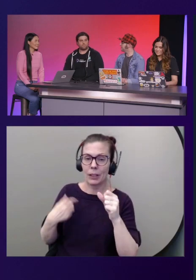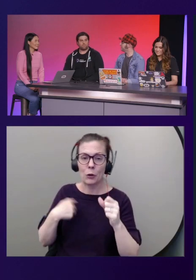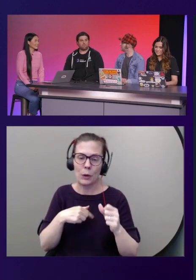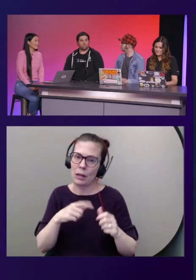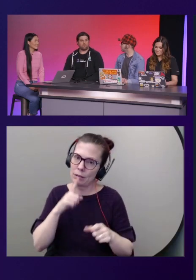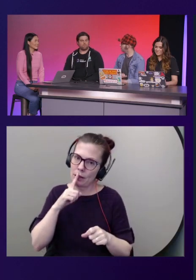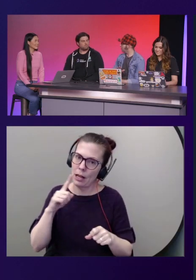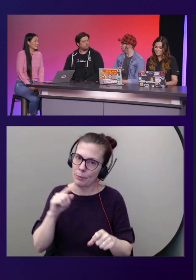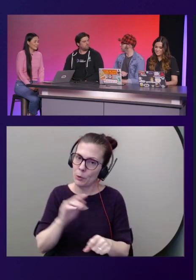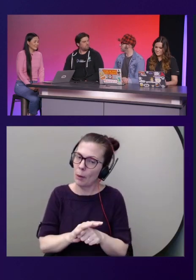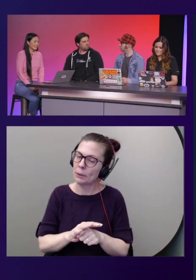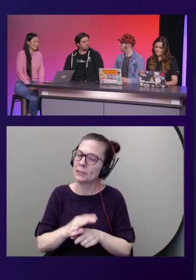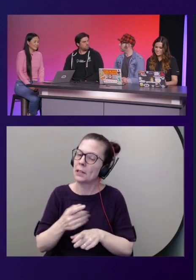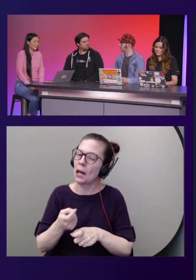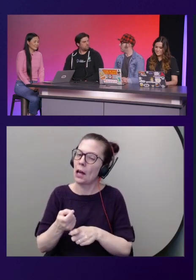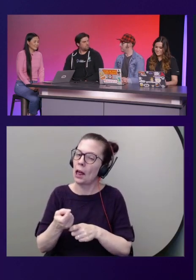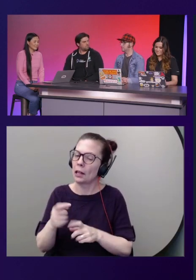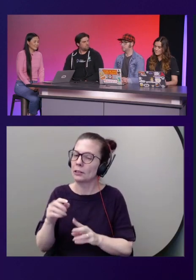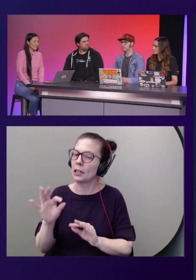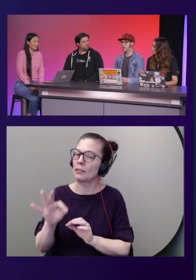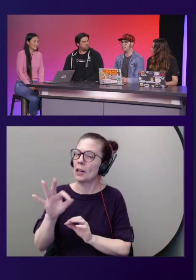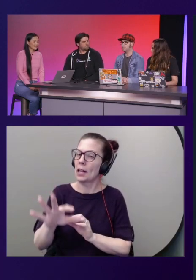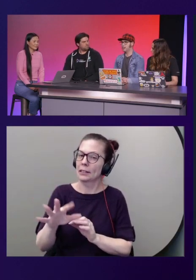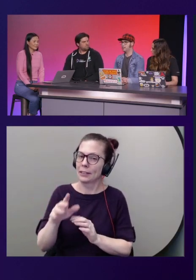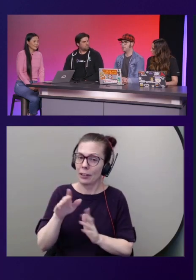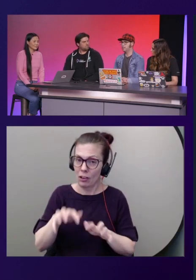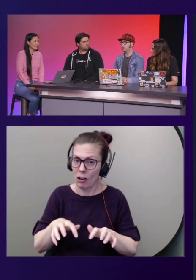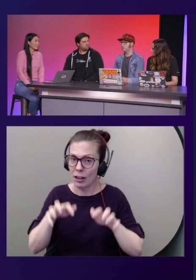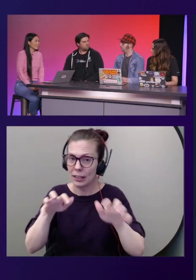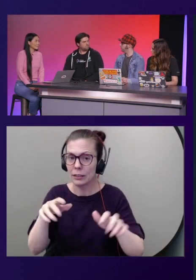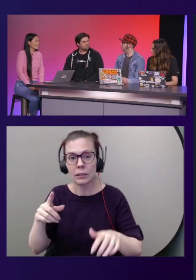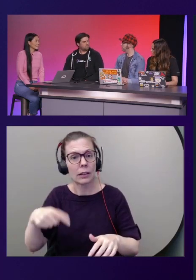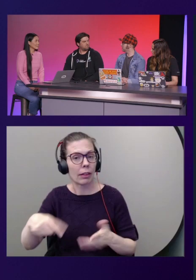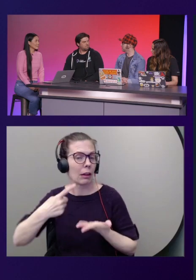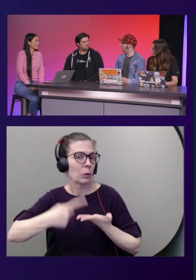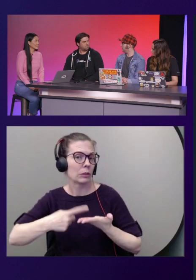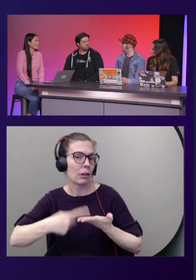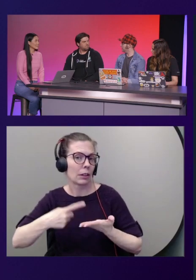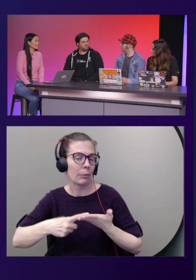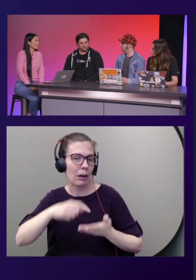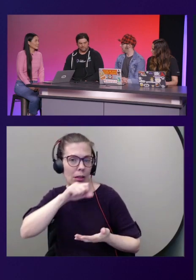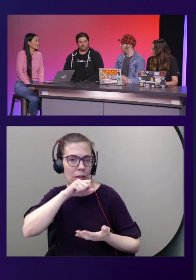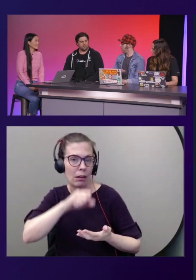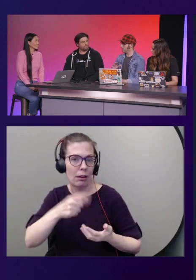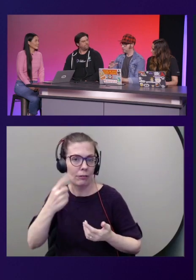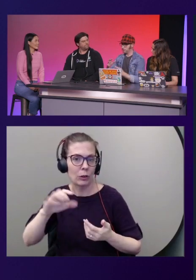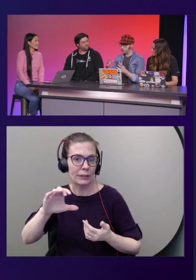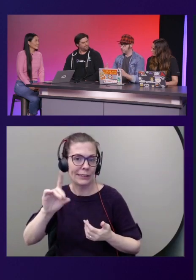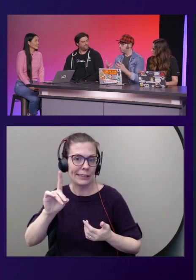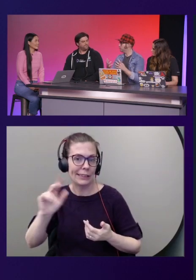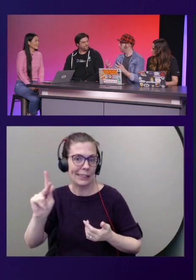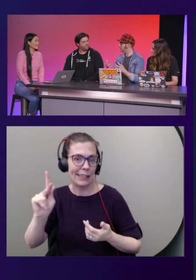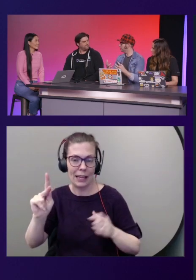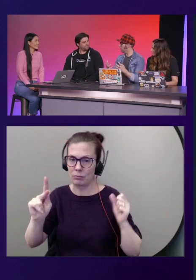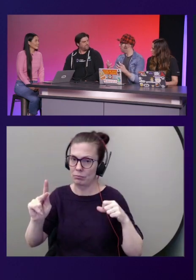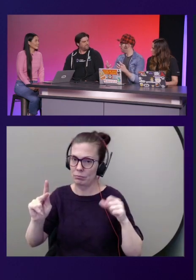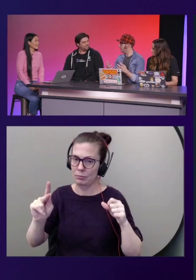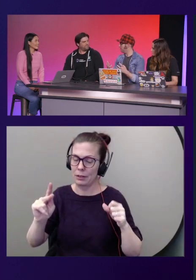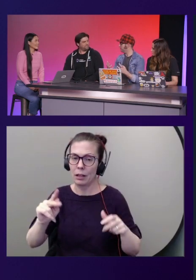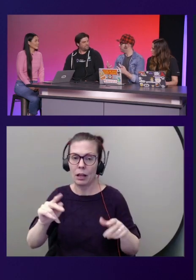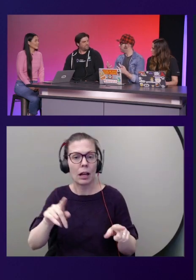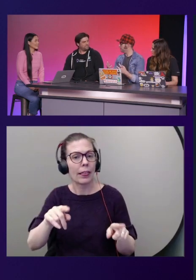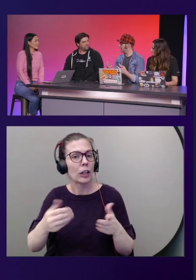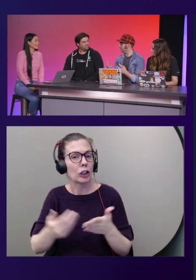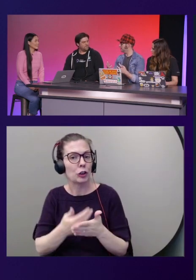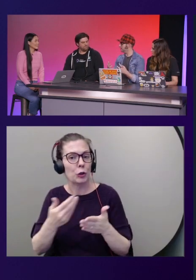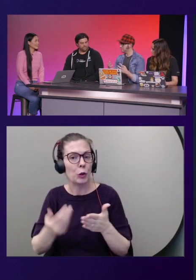I teased our audience because our audience was talking about their love for CDK. Love CDK. And their new growing love